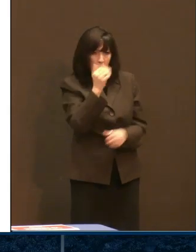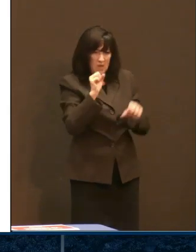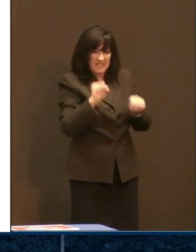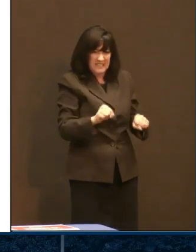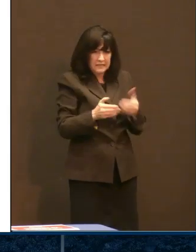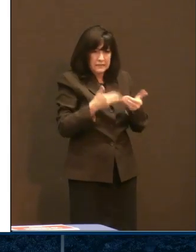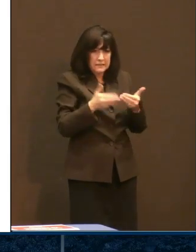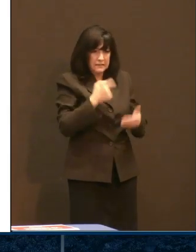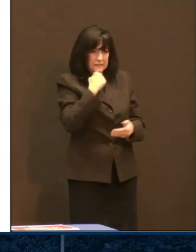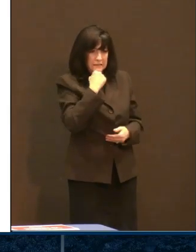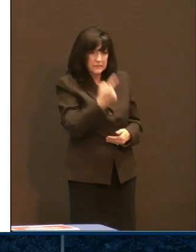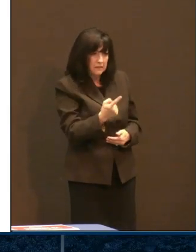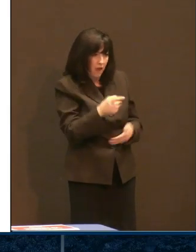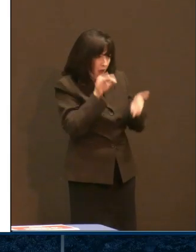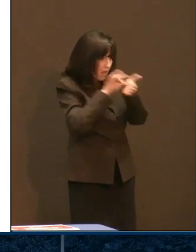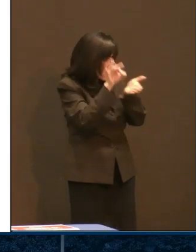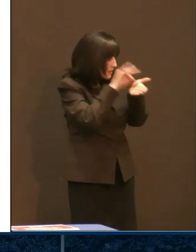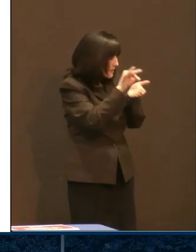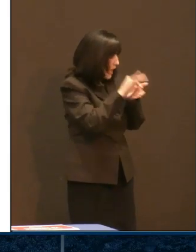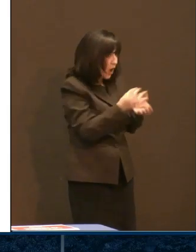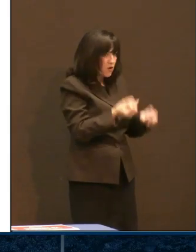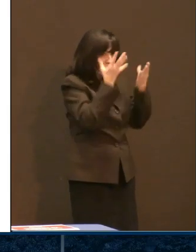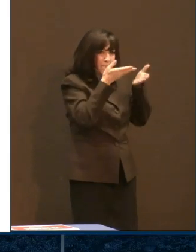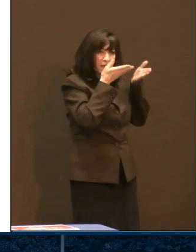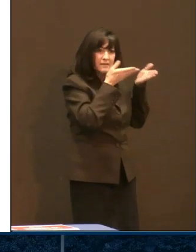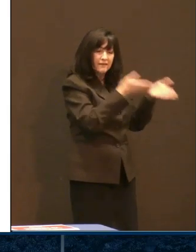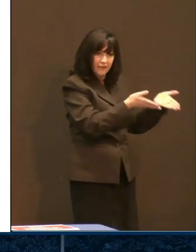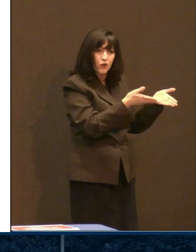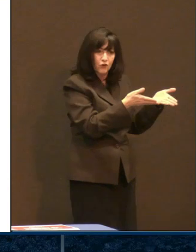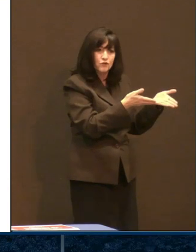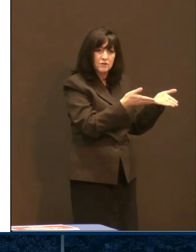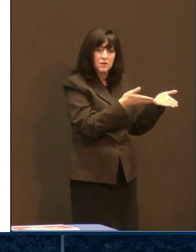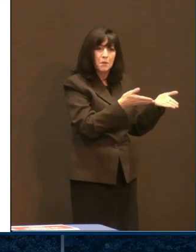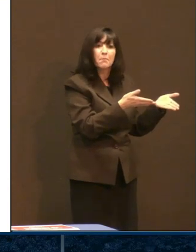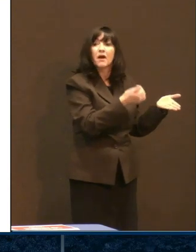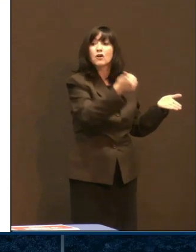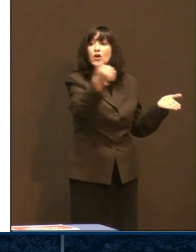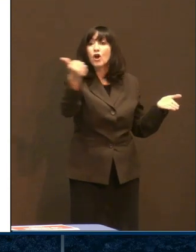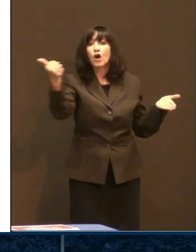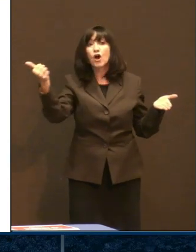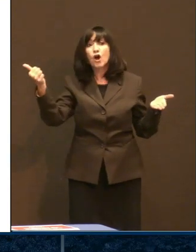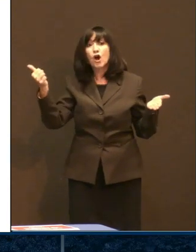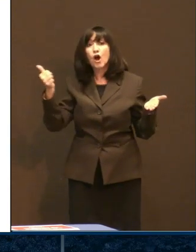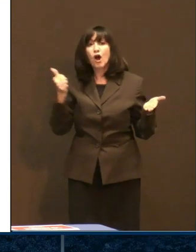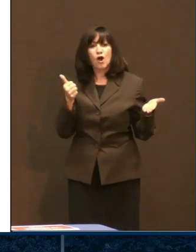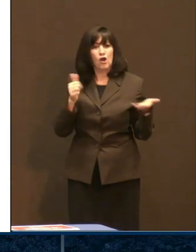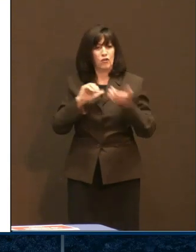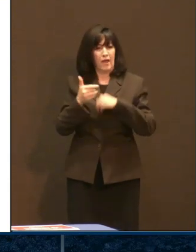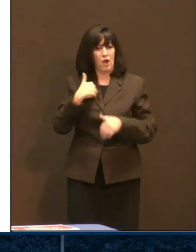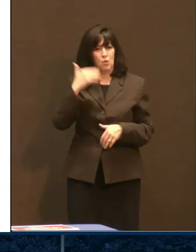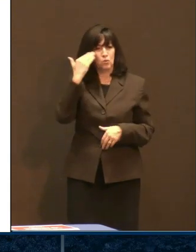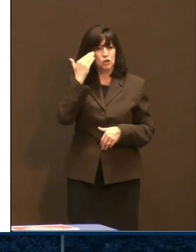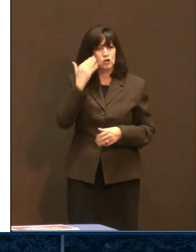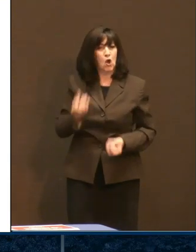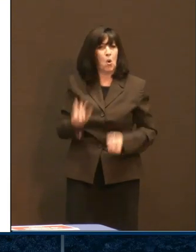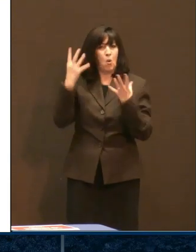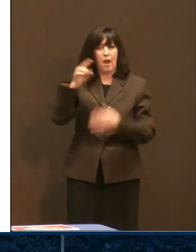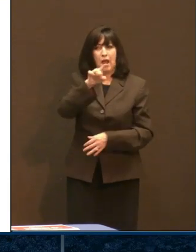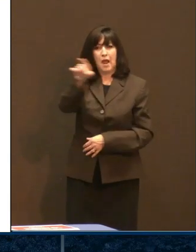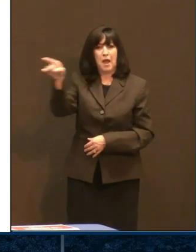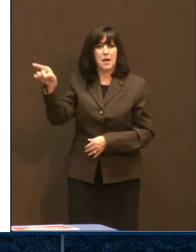an indicator, it's a lagging indicator of incidence, but it's an indicator of severity, right? Most of the people